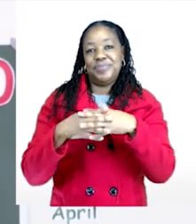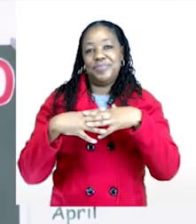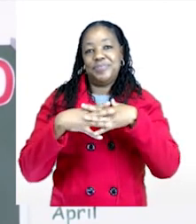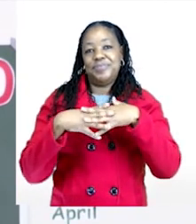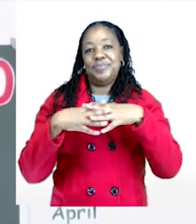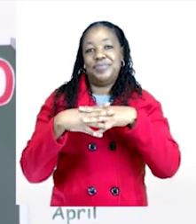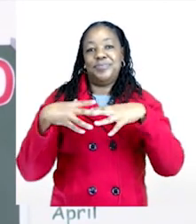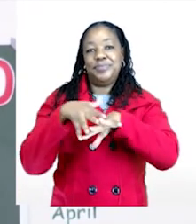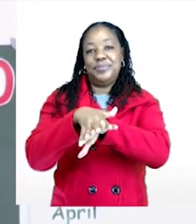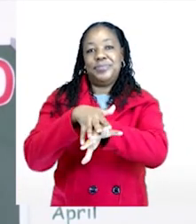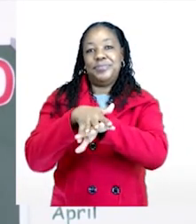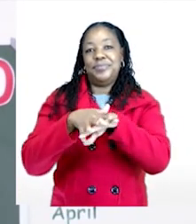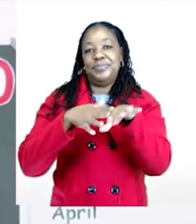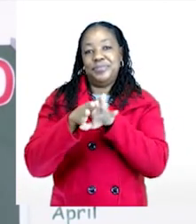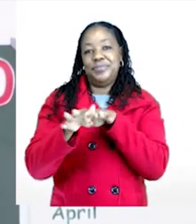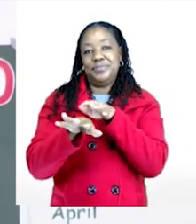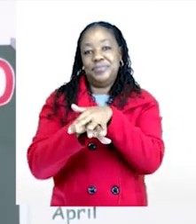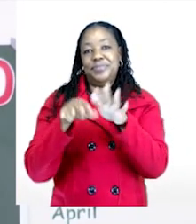mine are clean. We have